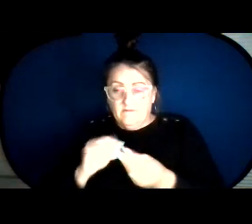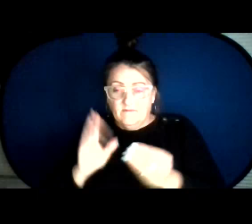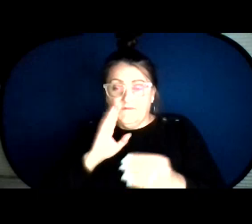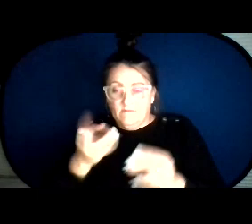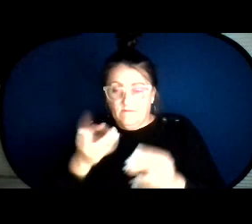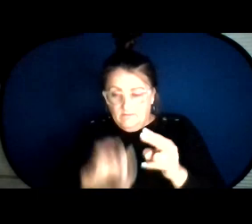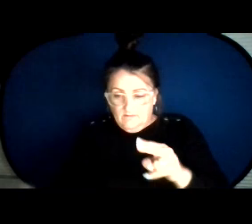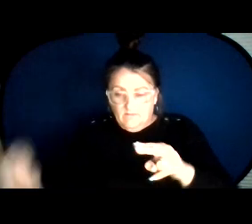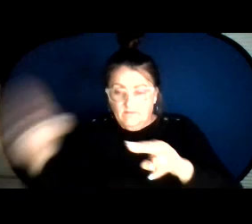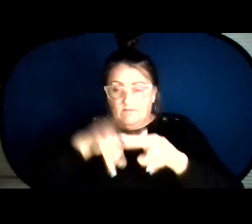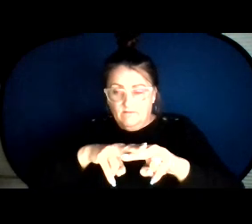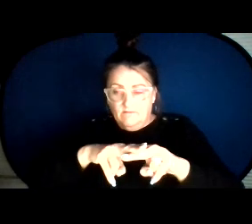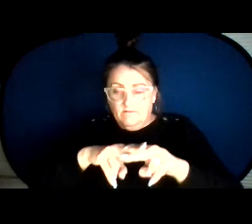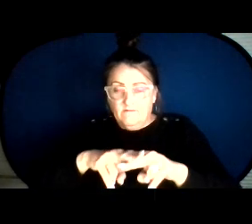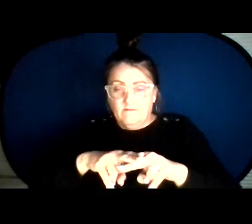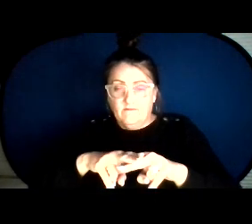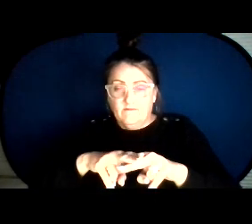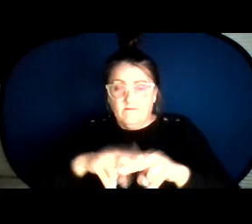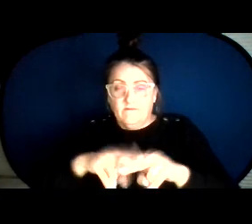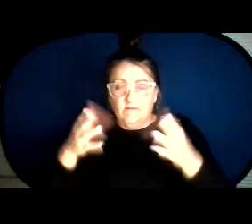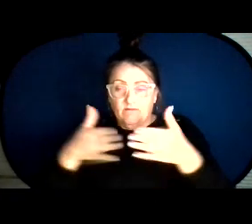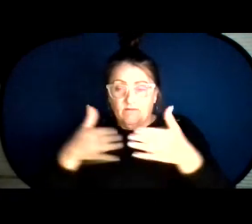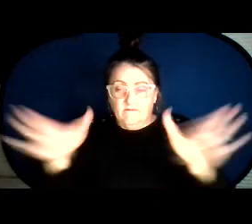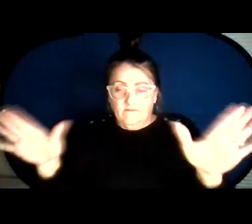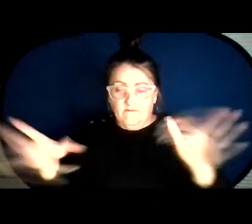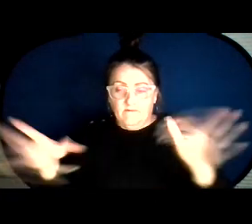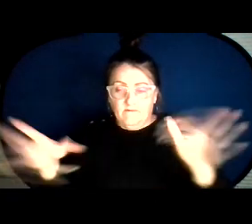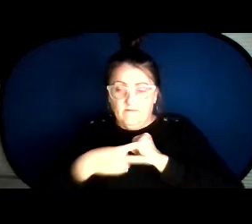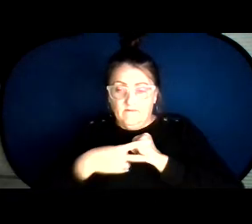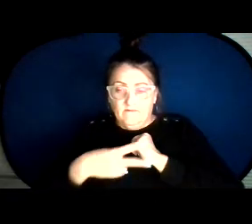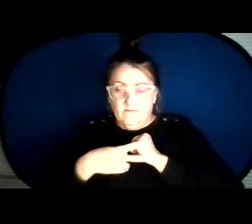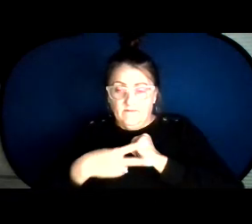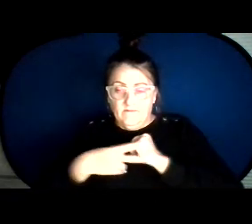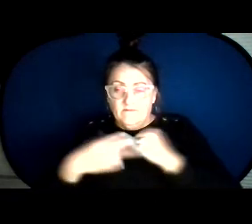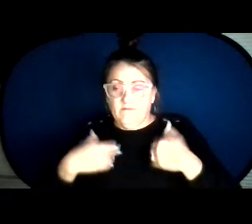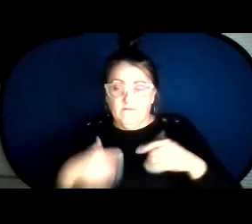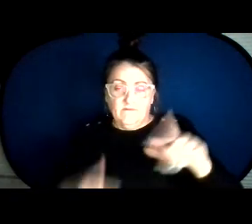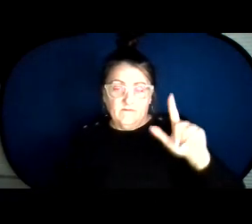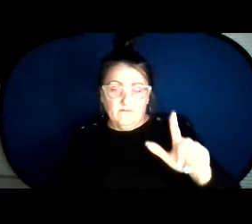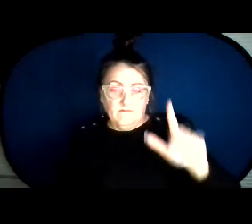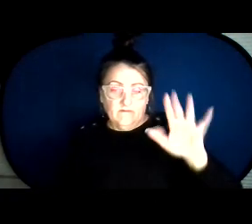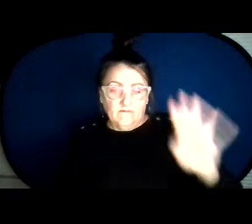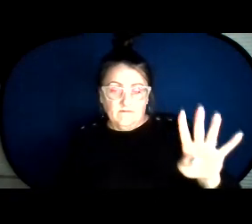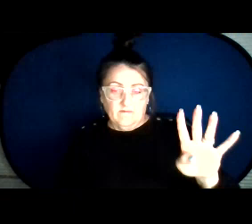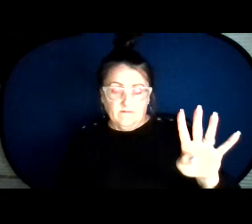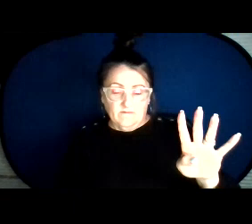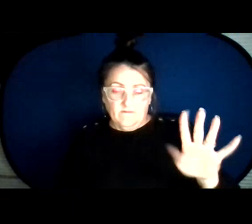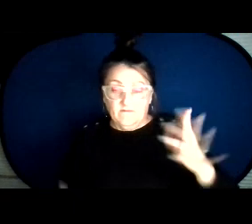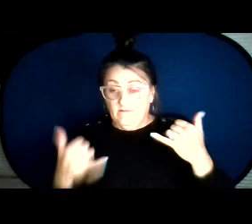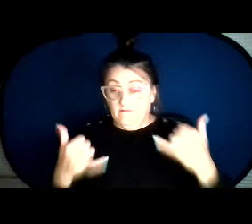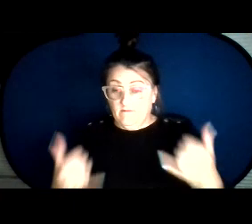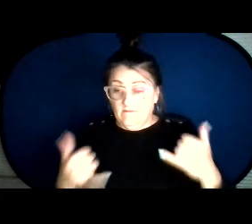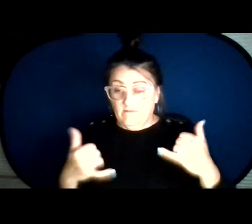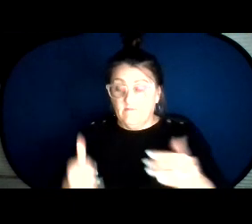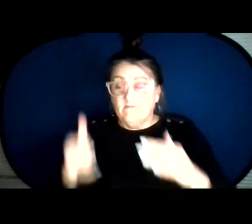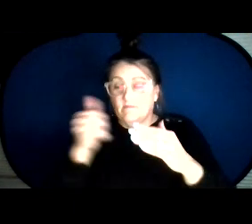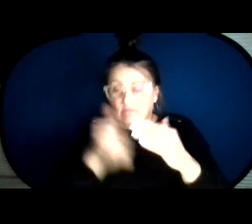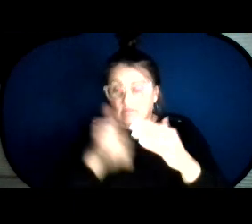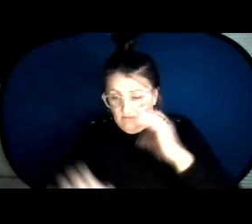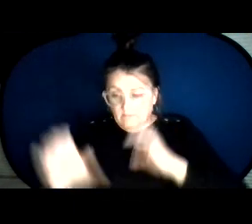time. Open storage. There are currently 24 open storage sites, all of which are currently under evaluation